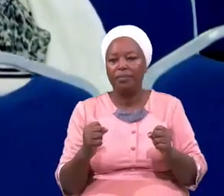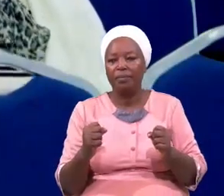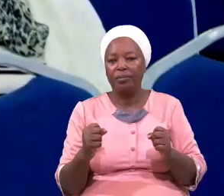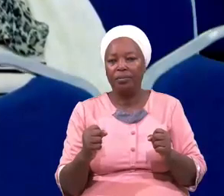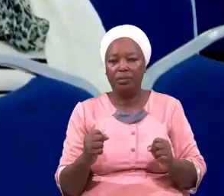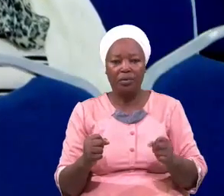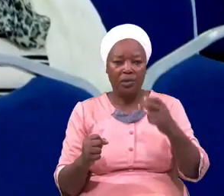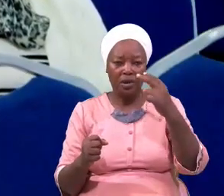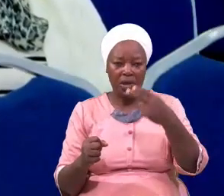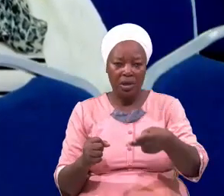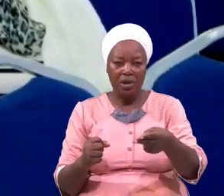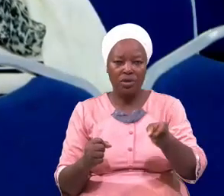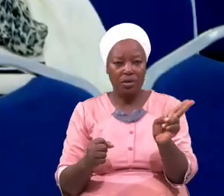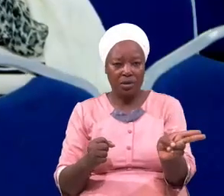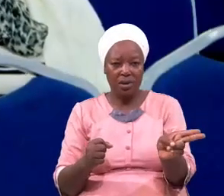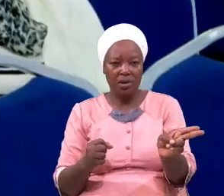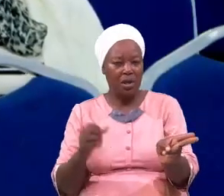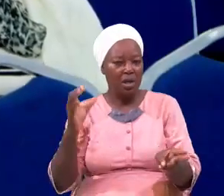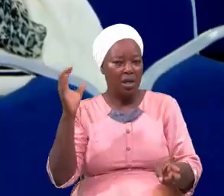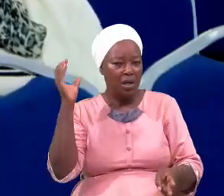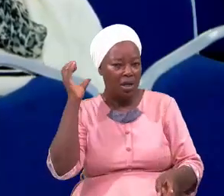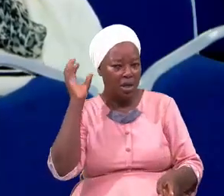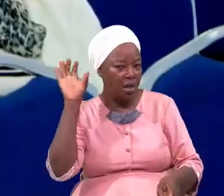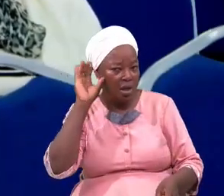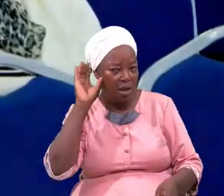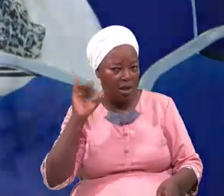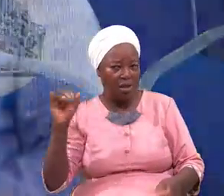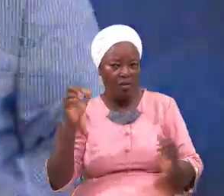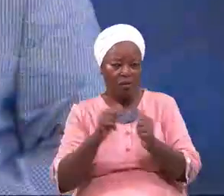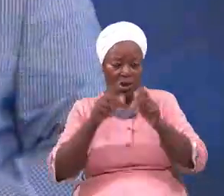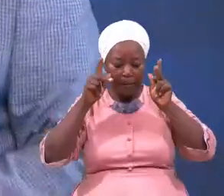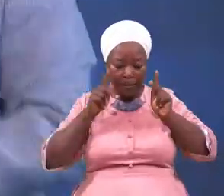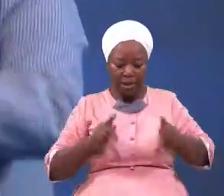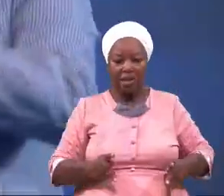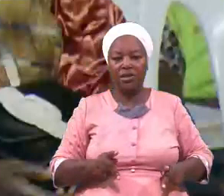H, hearing with personalization.